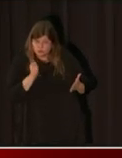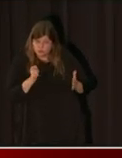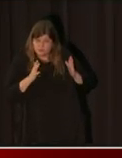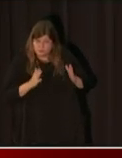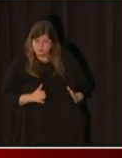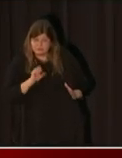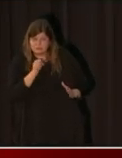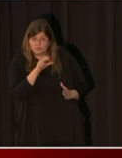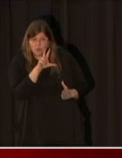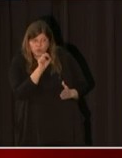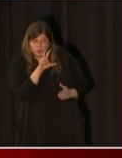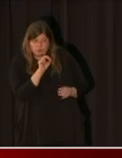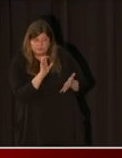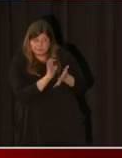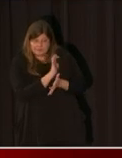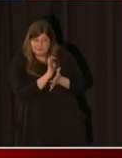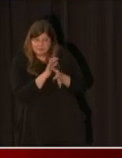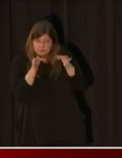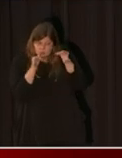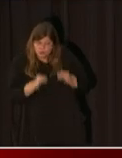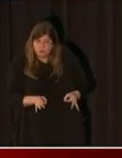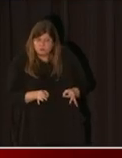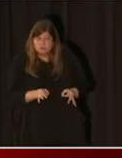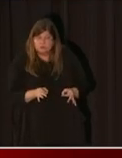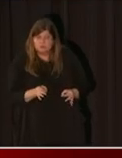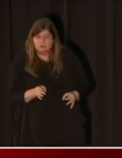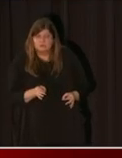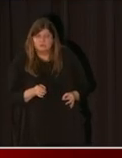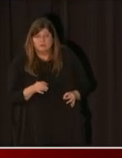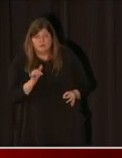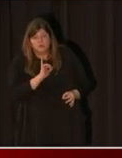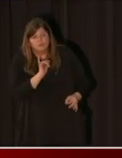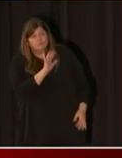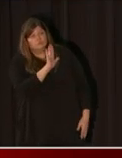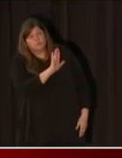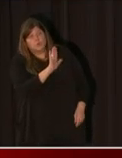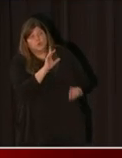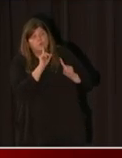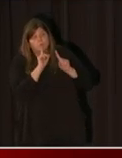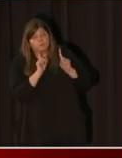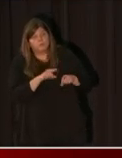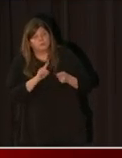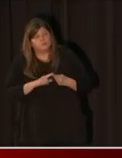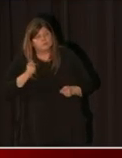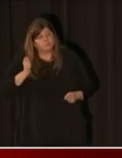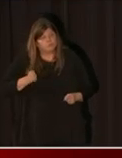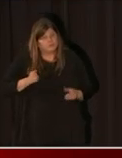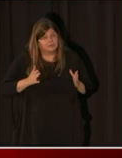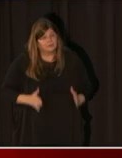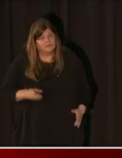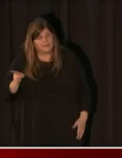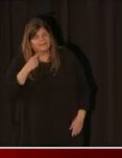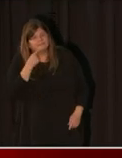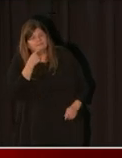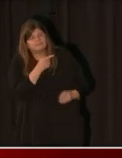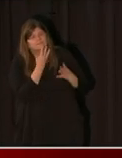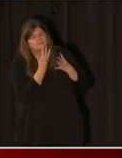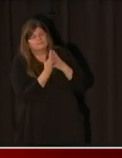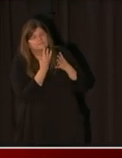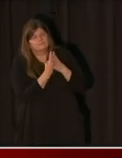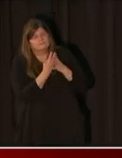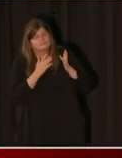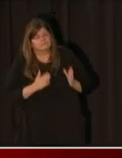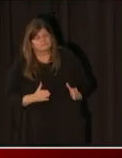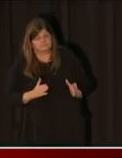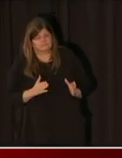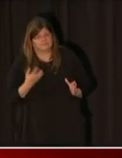And secondly, your reaction to a quote from her that says that the corrections officials have shown a deliberate indifference